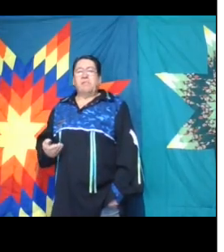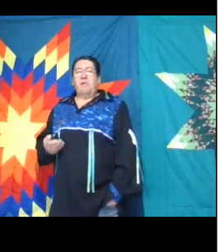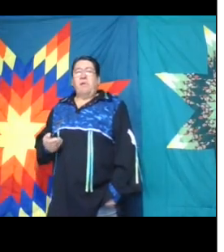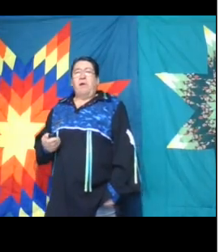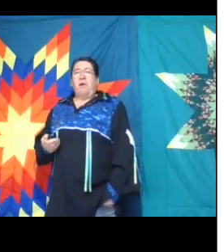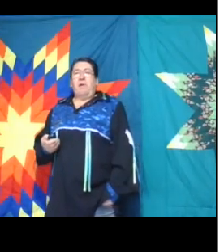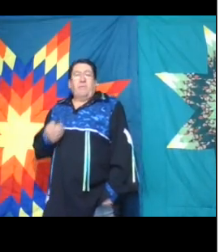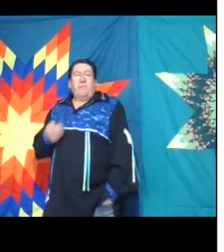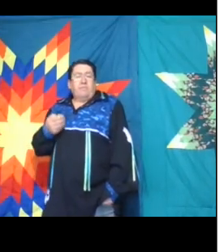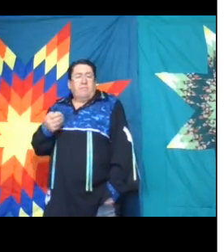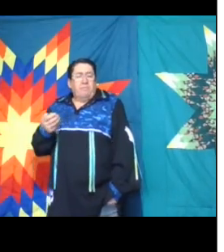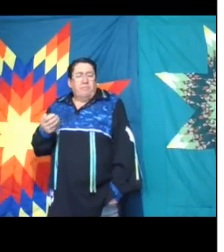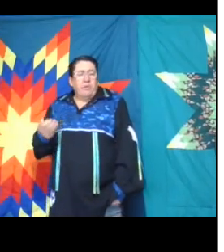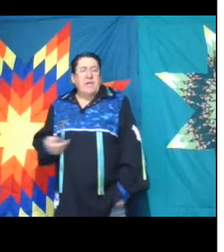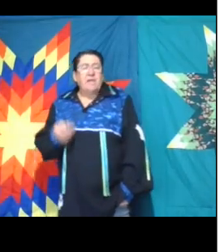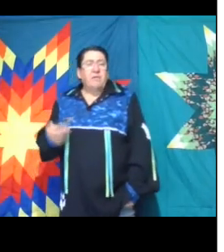and